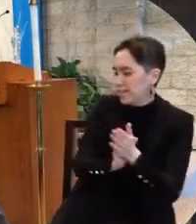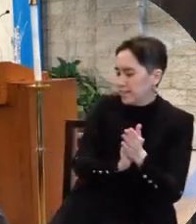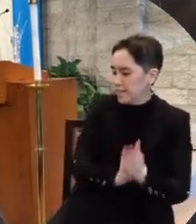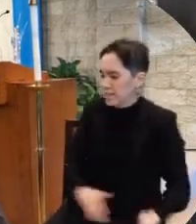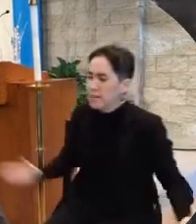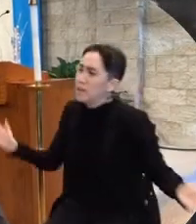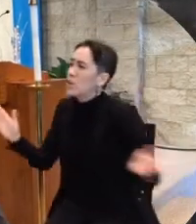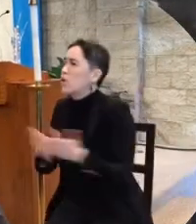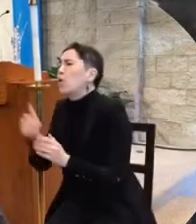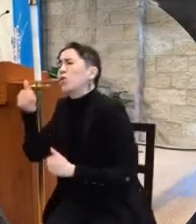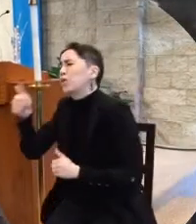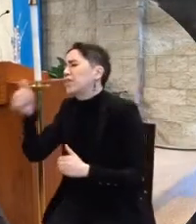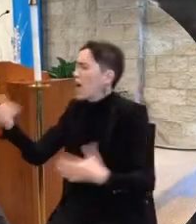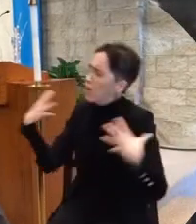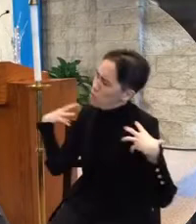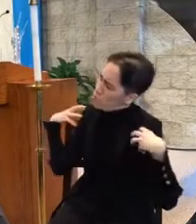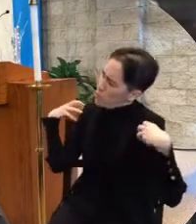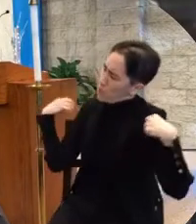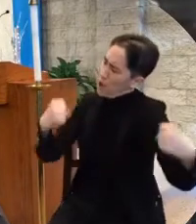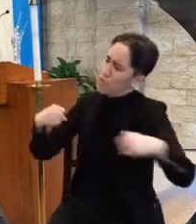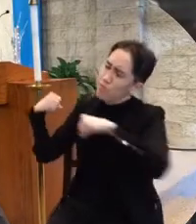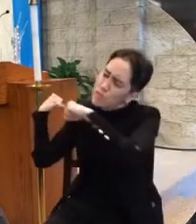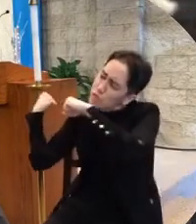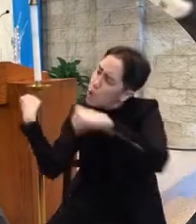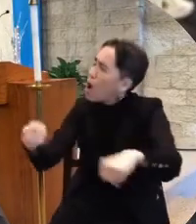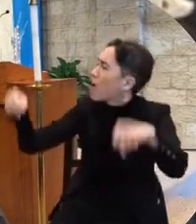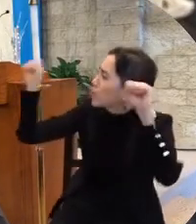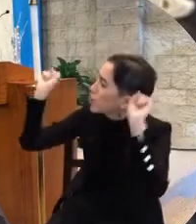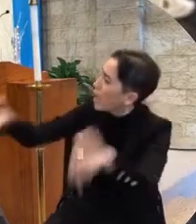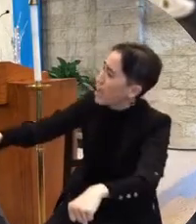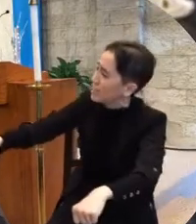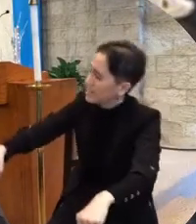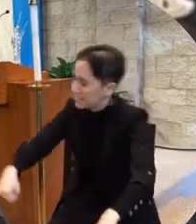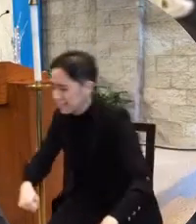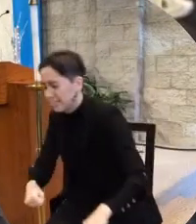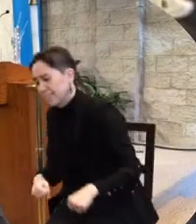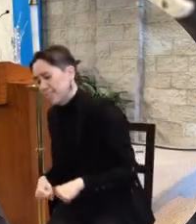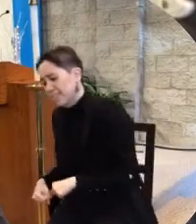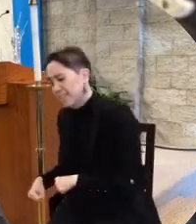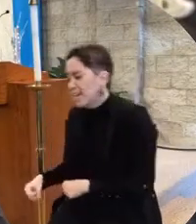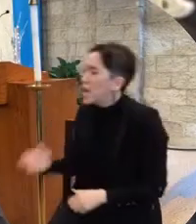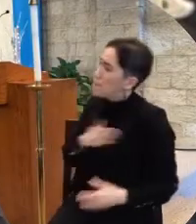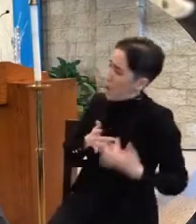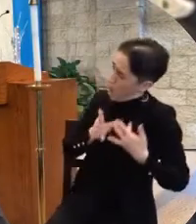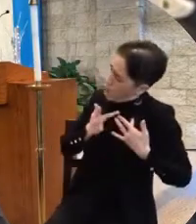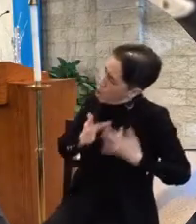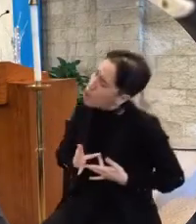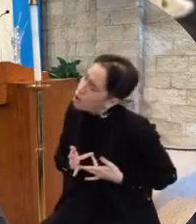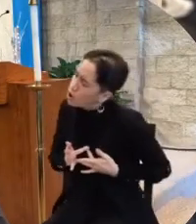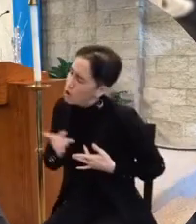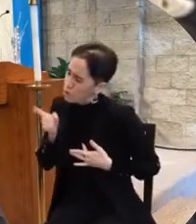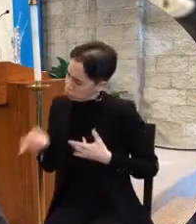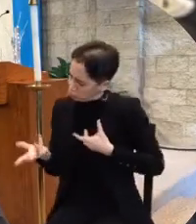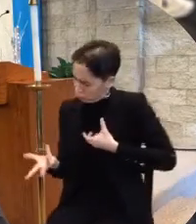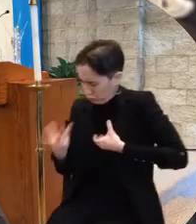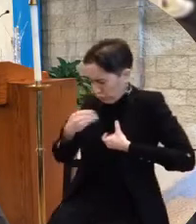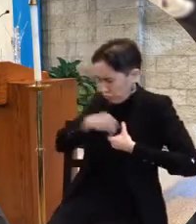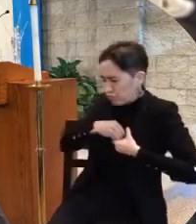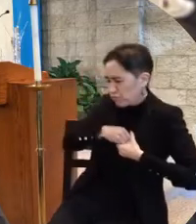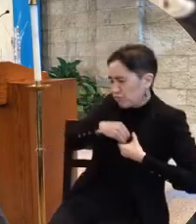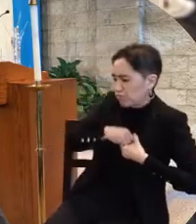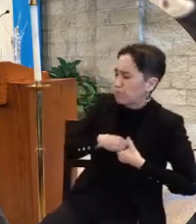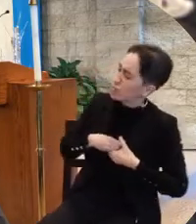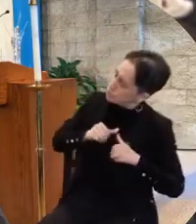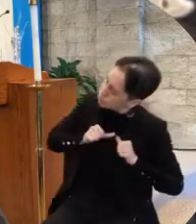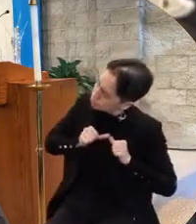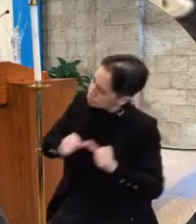Be courageous and be brave. And in my heart, you will remain. Come on.